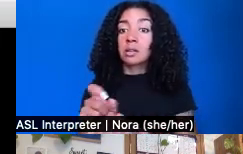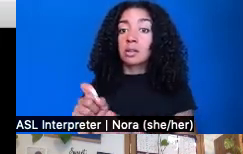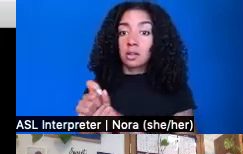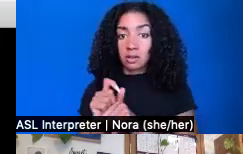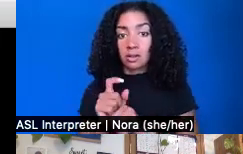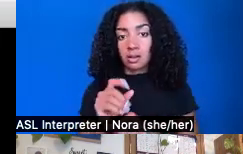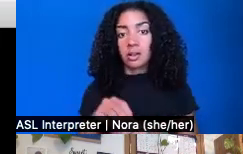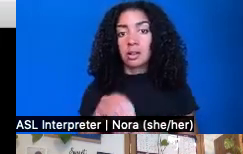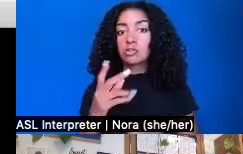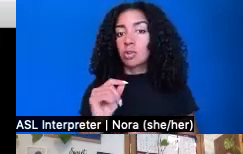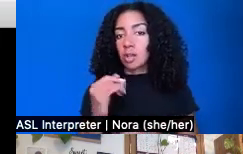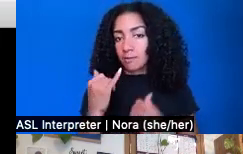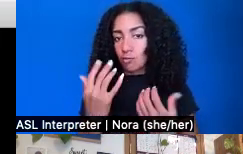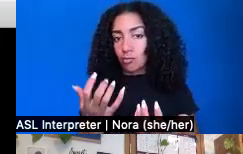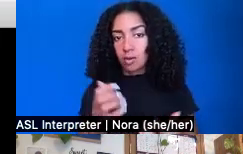computer.